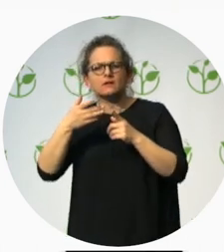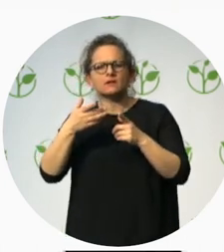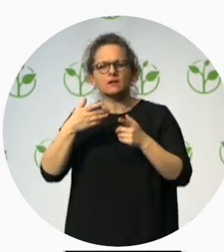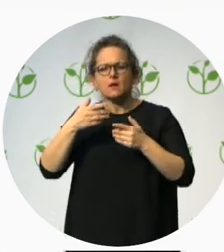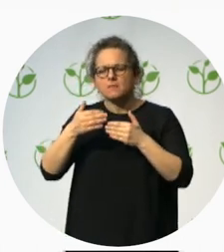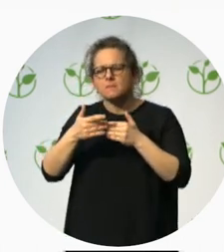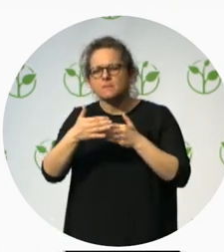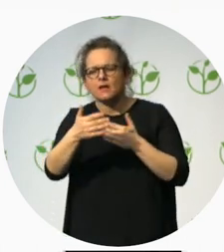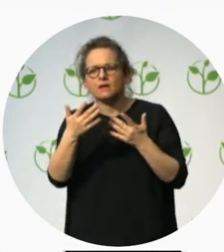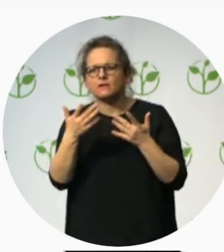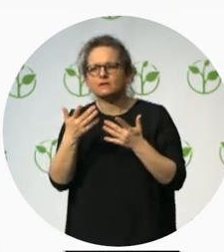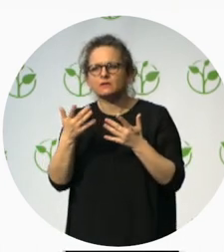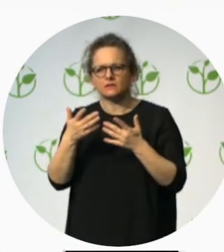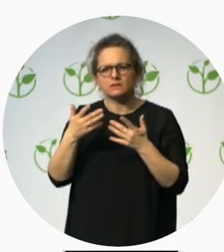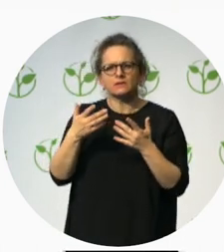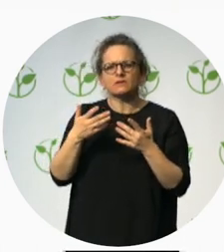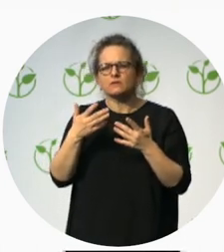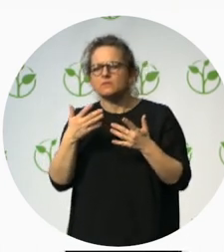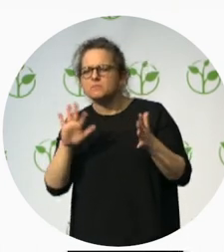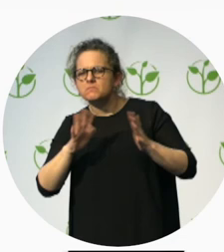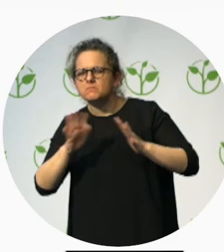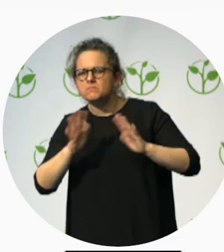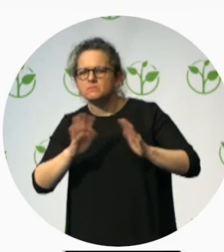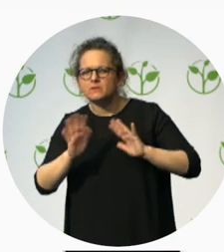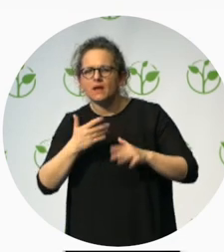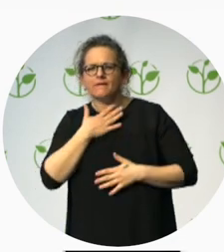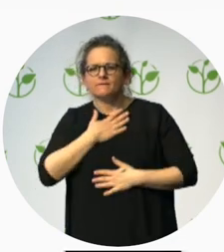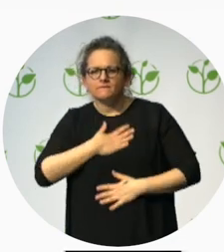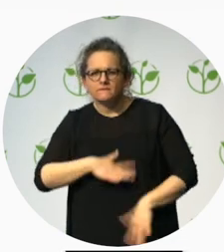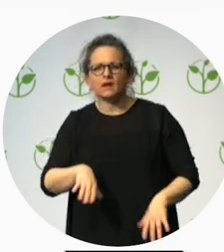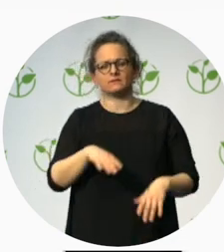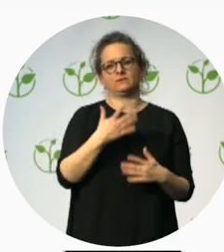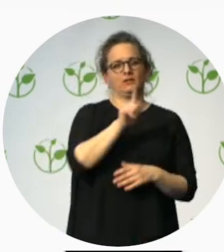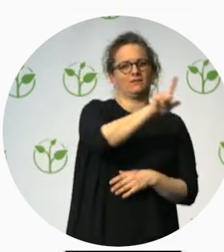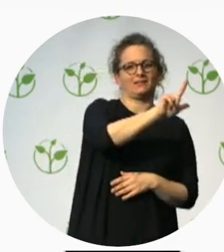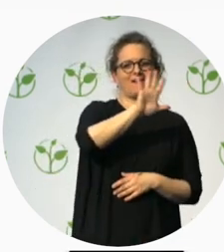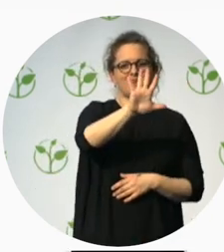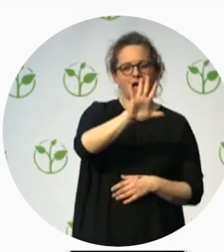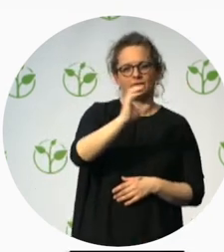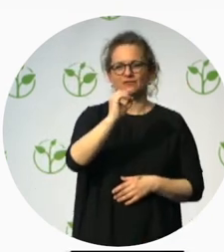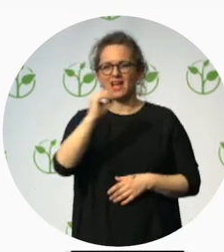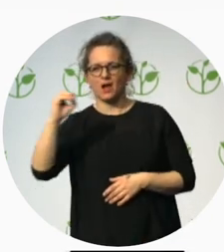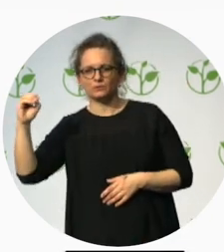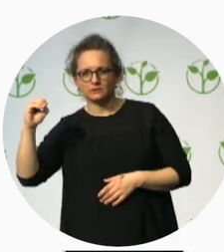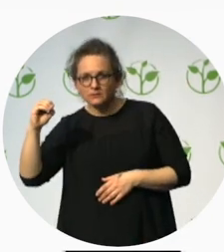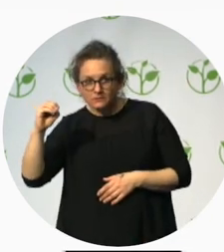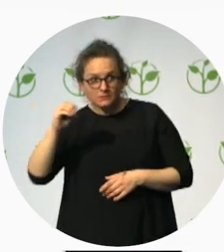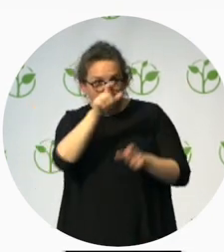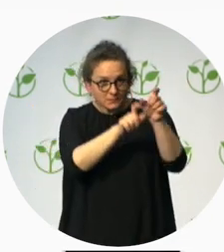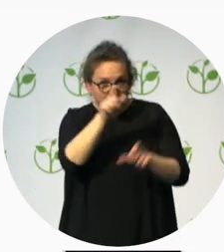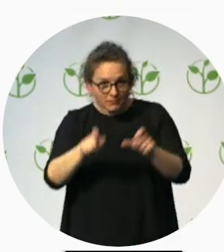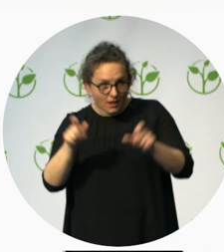is to connect as many social innovators as possible with them to enable a